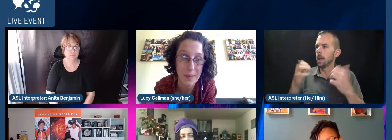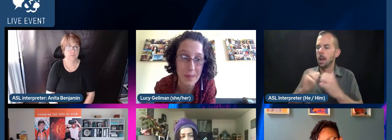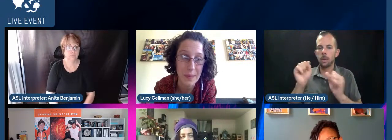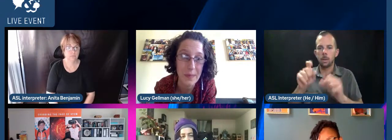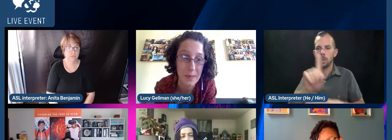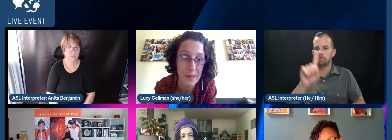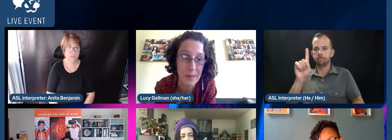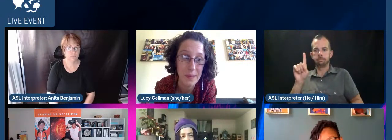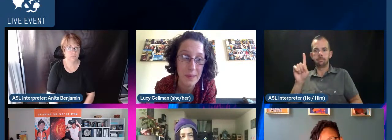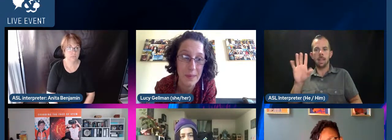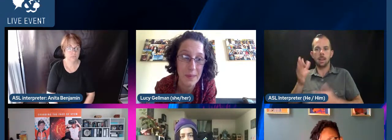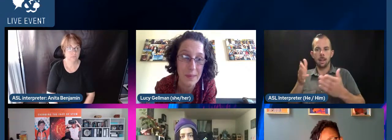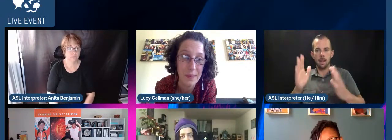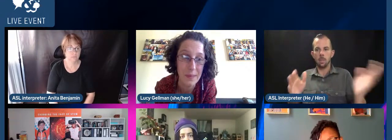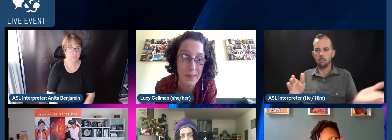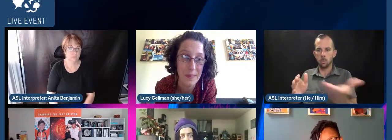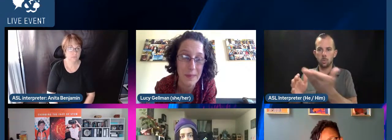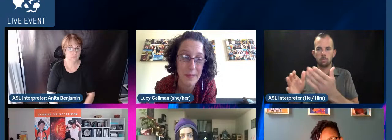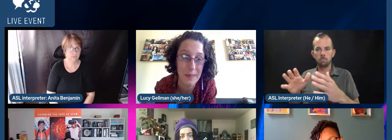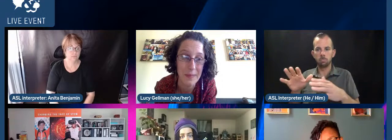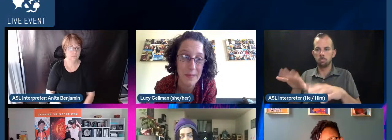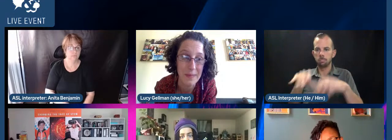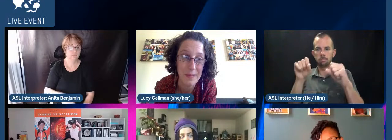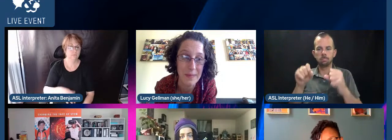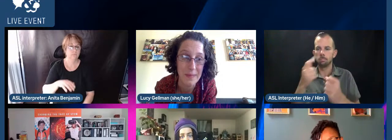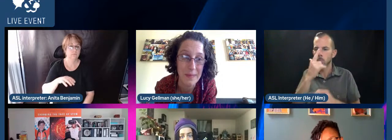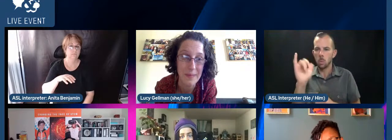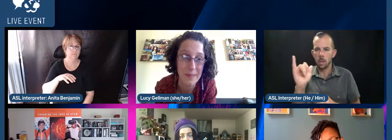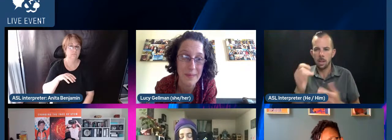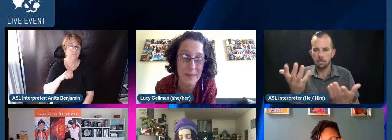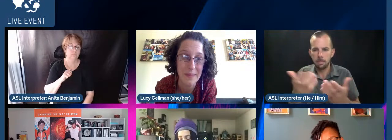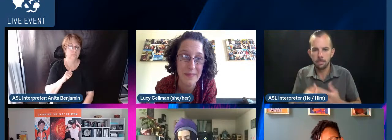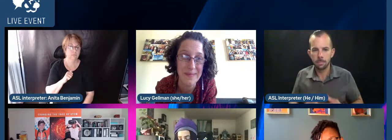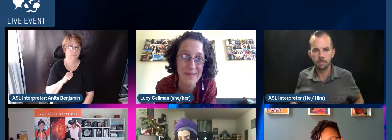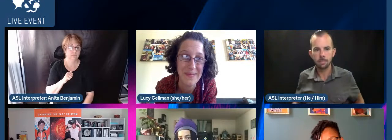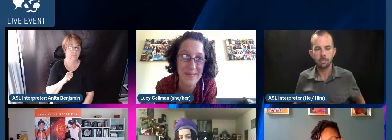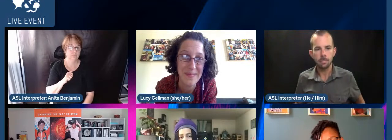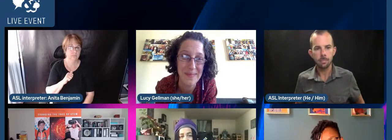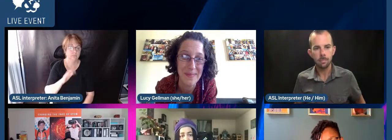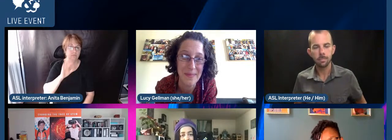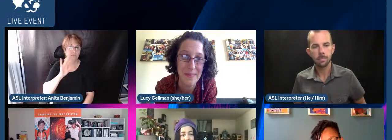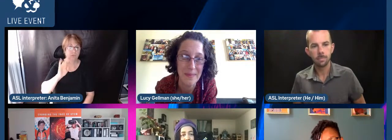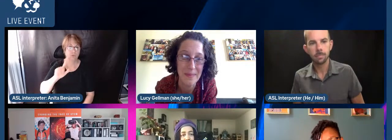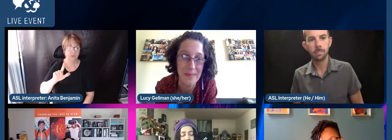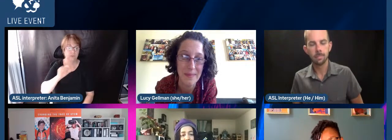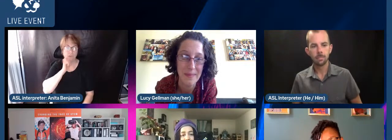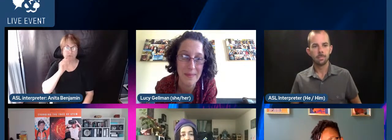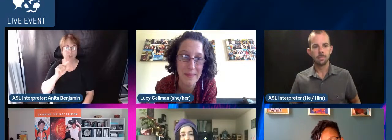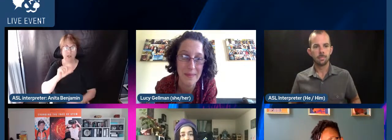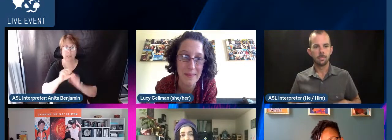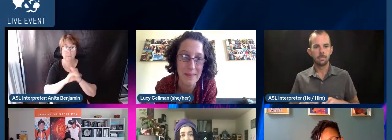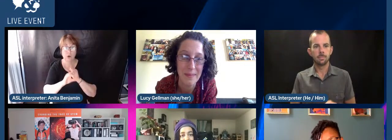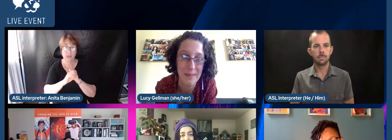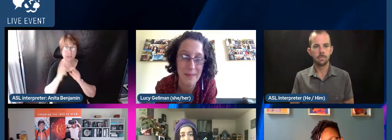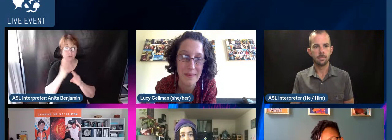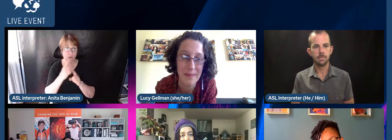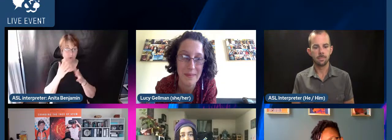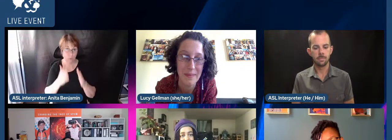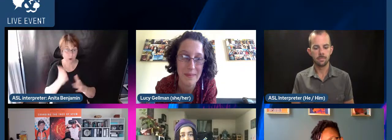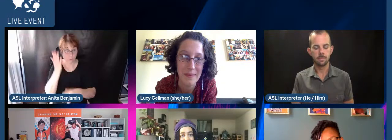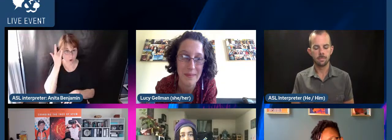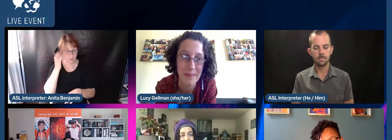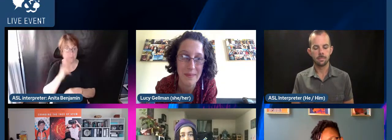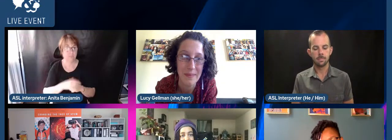First of all, Lucy, if you only had 12 people, y'all didn't market it the right way, okay? Because people are looking